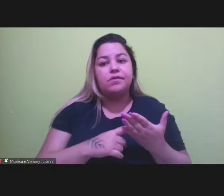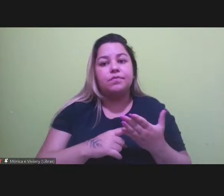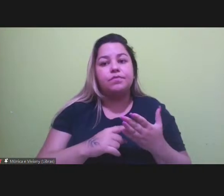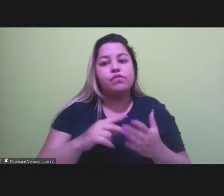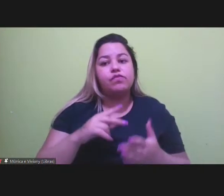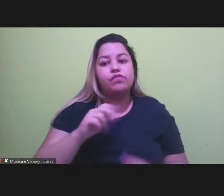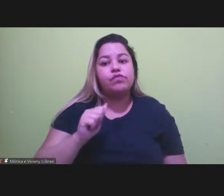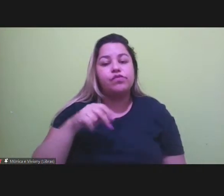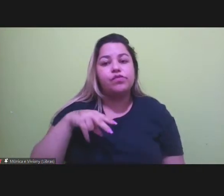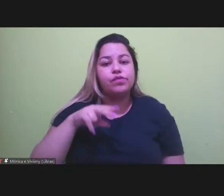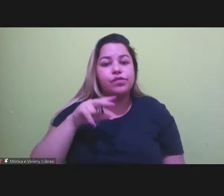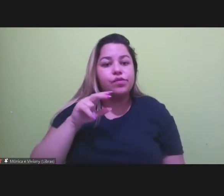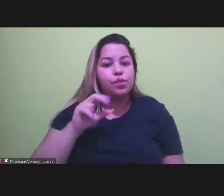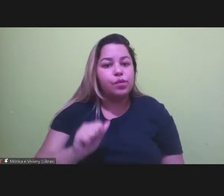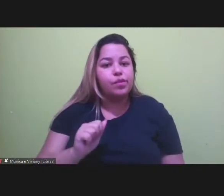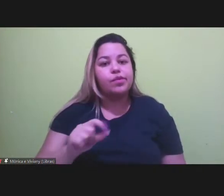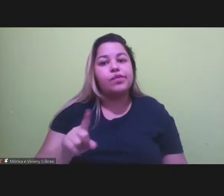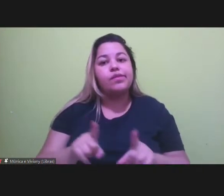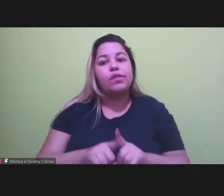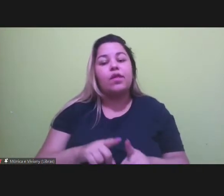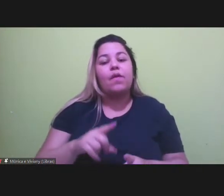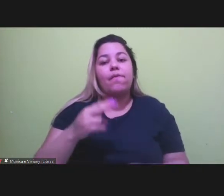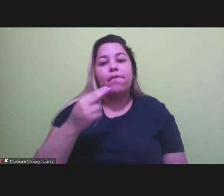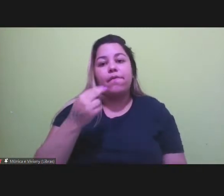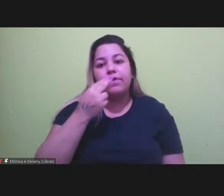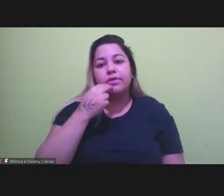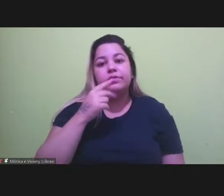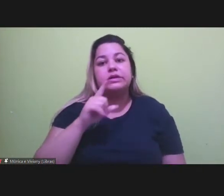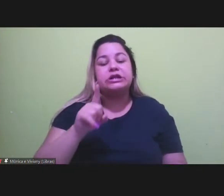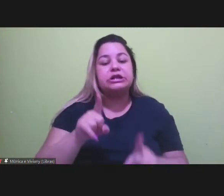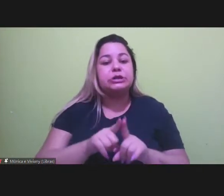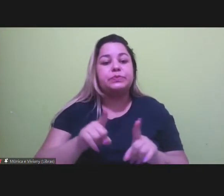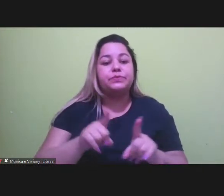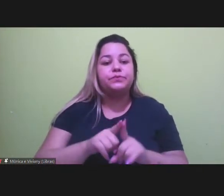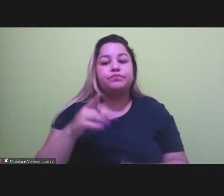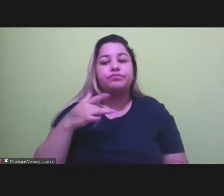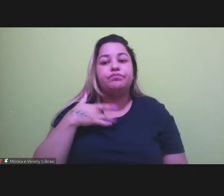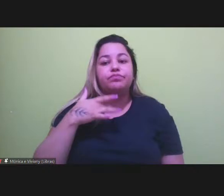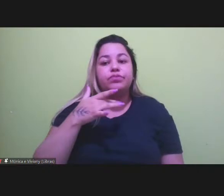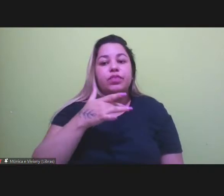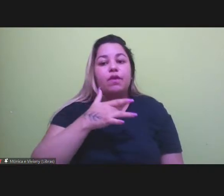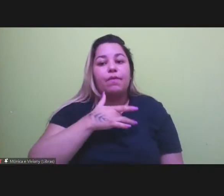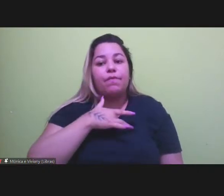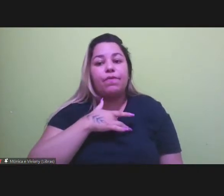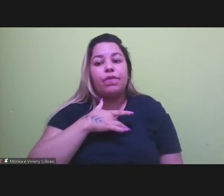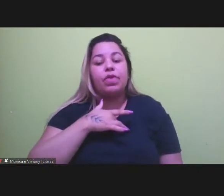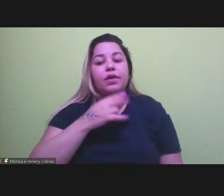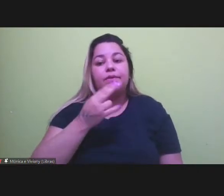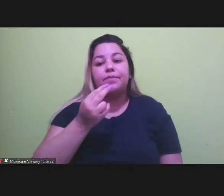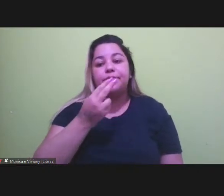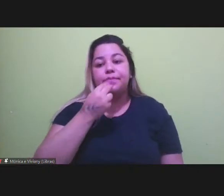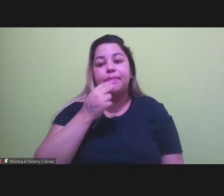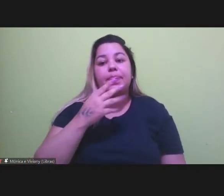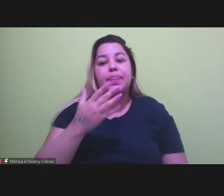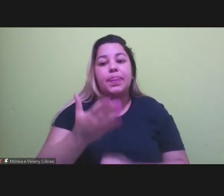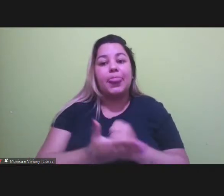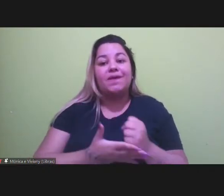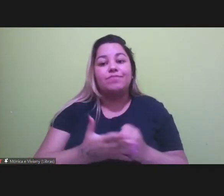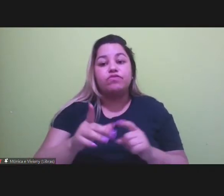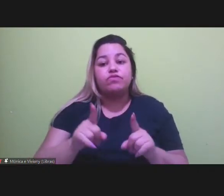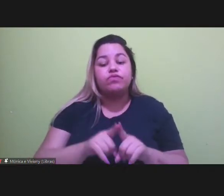health. So now we call Dr. Ana Perez Pirenta, which is a dietitian specialist in family health and